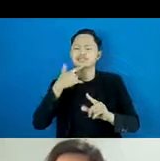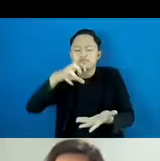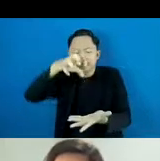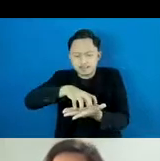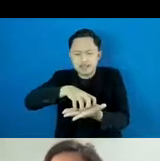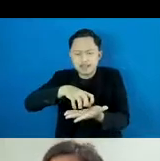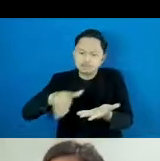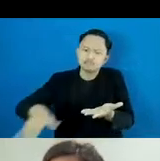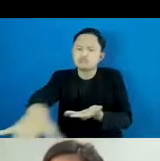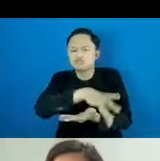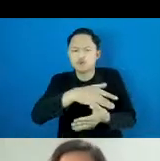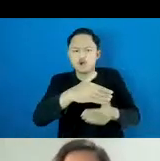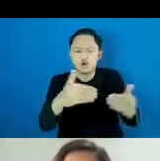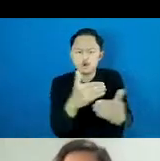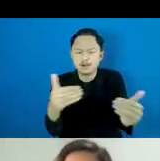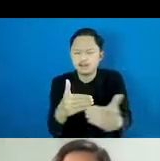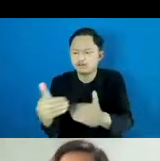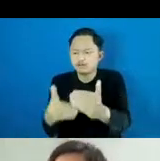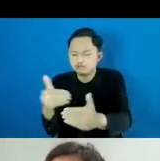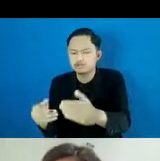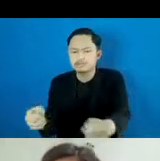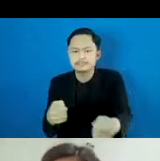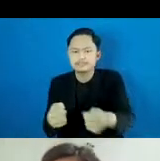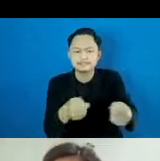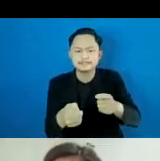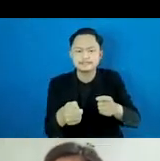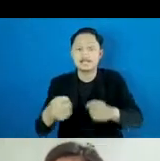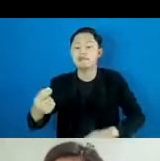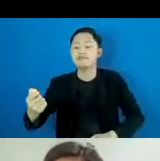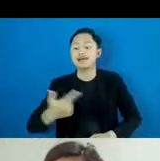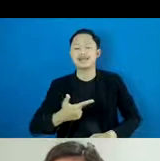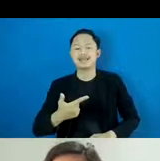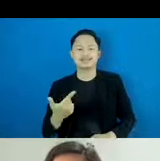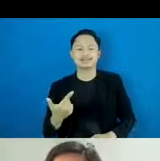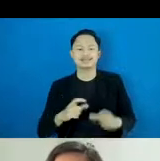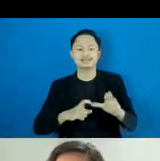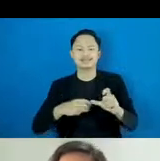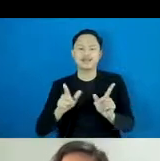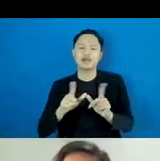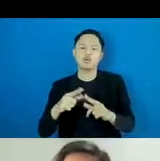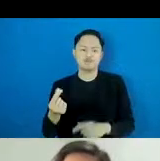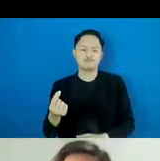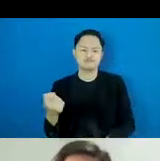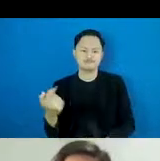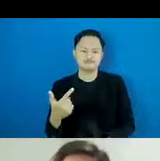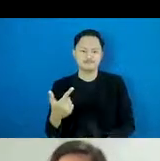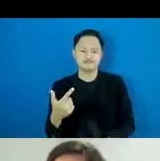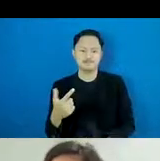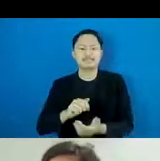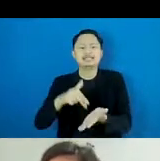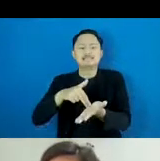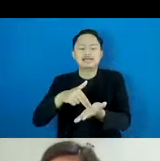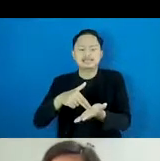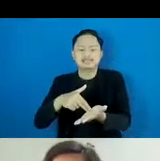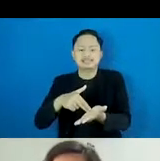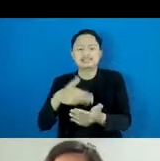operator and this operator will pay a leasing payment for this asset owner. And the responsibilities now